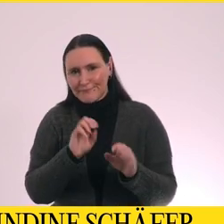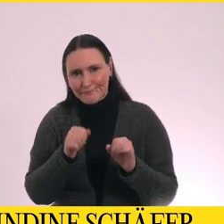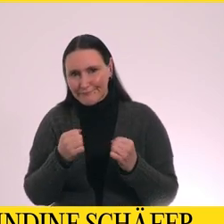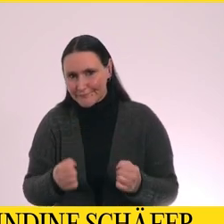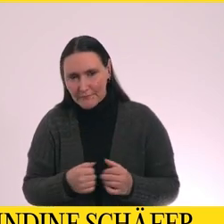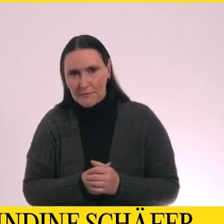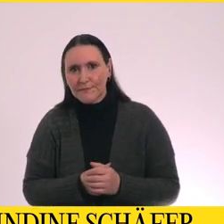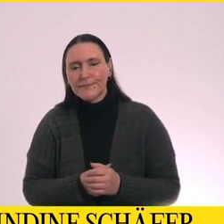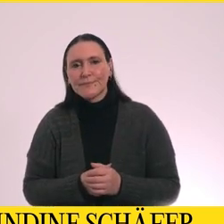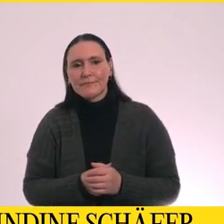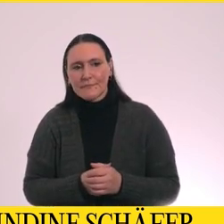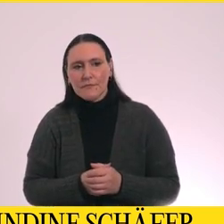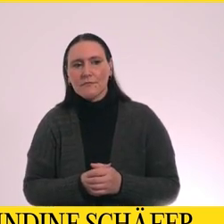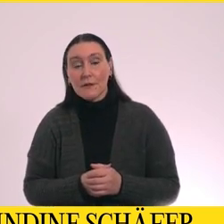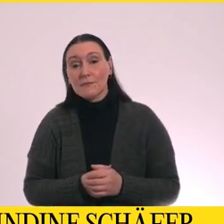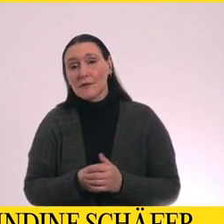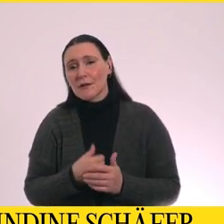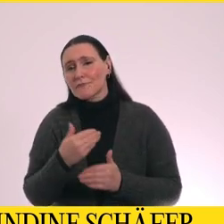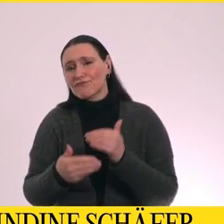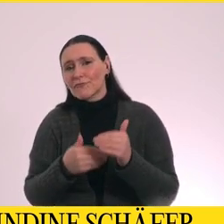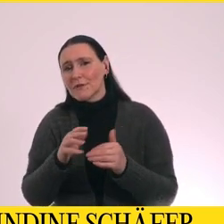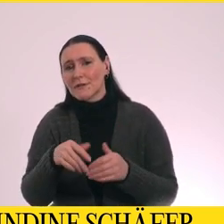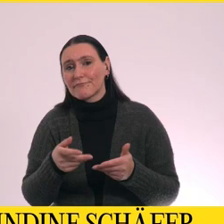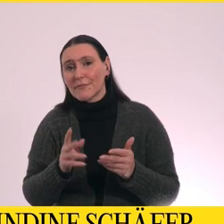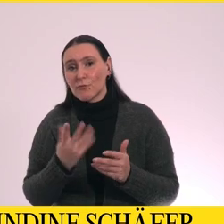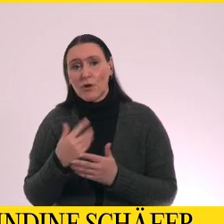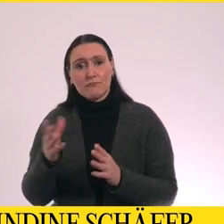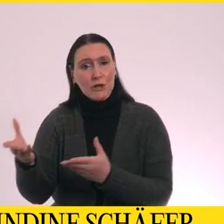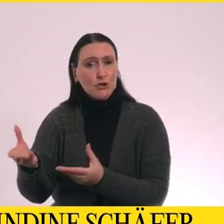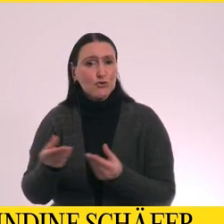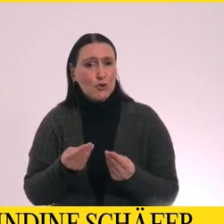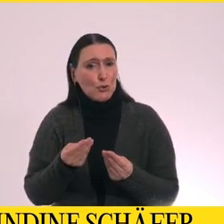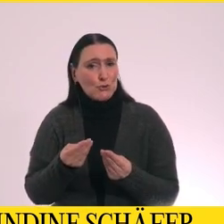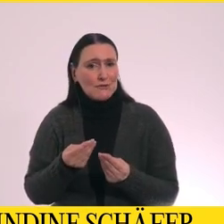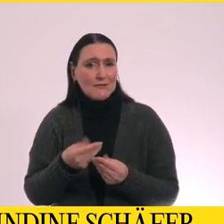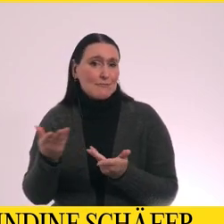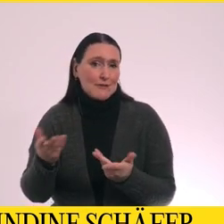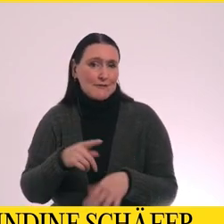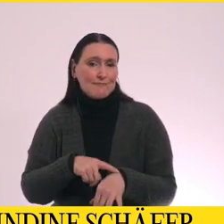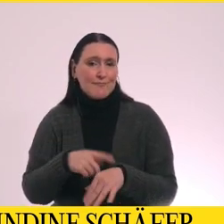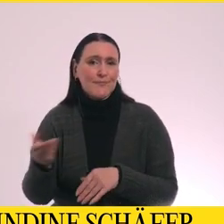We should introduce him anyway. He's supposed to be here. Mohanad is from